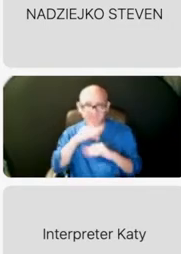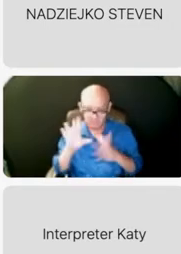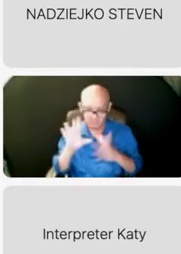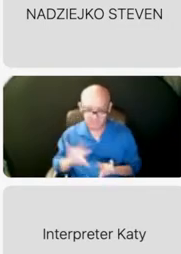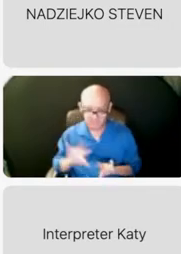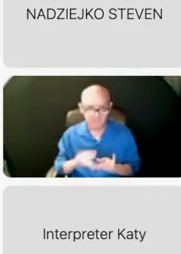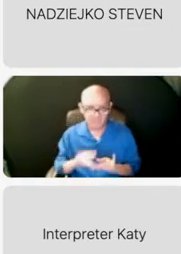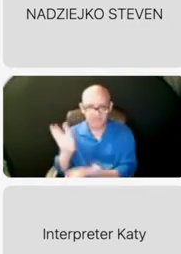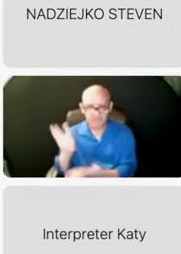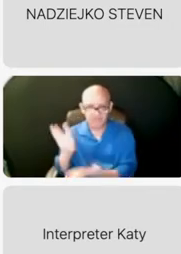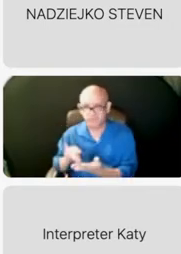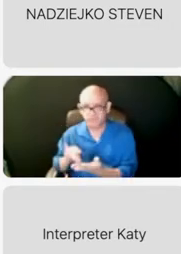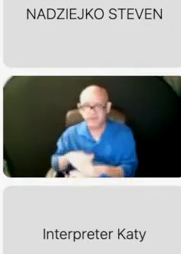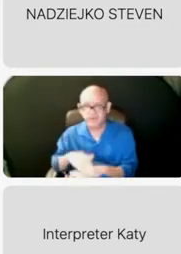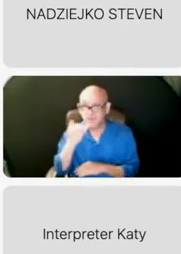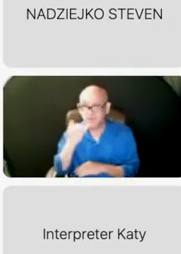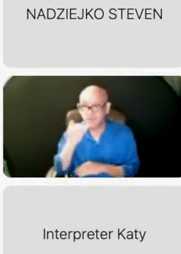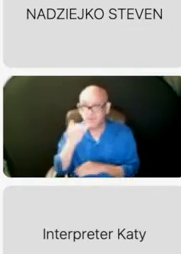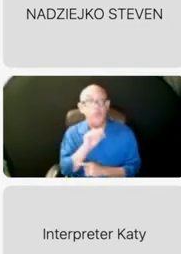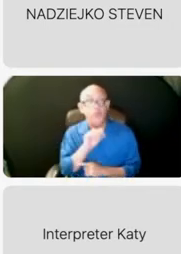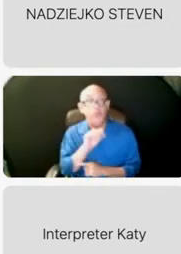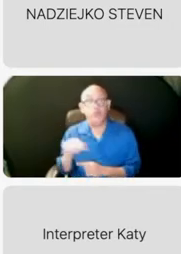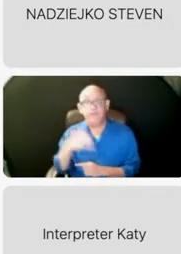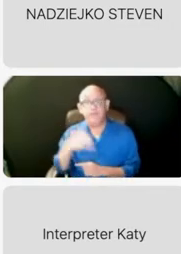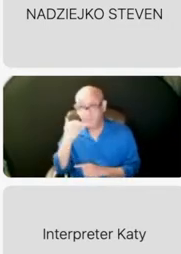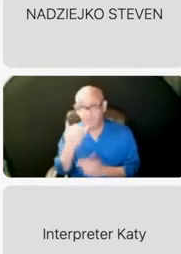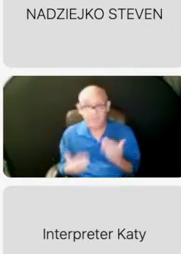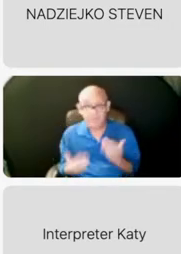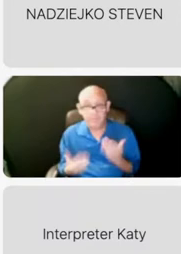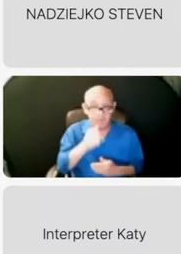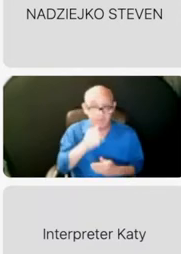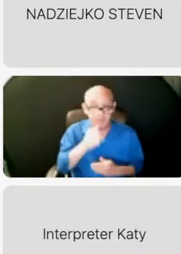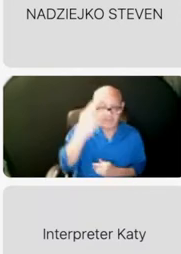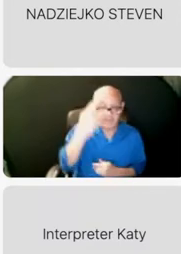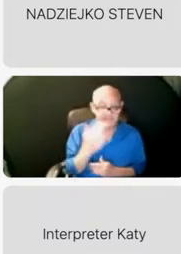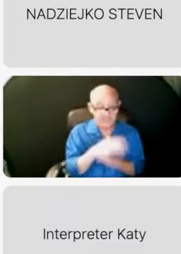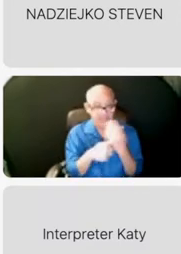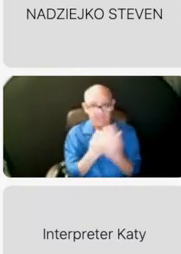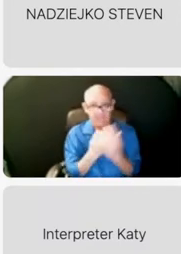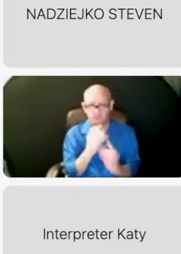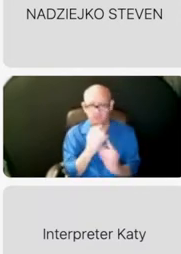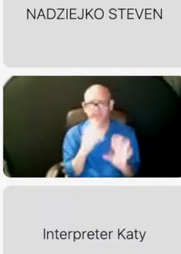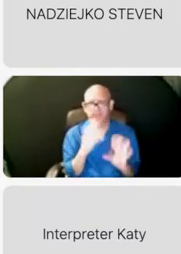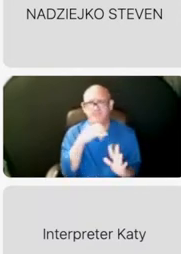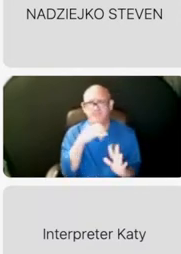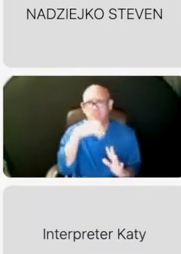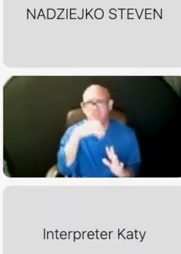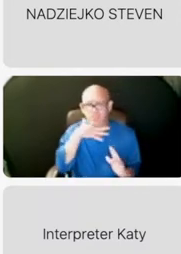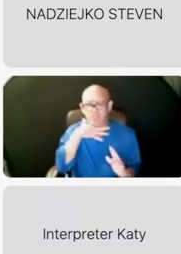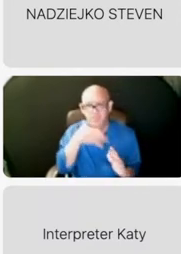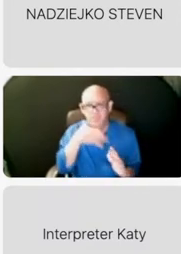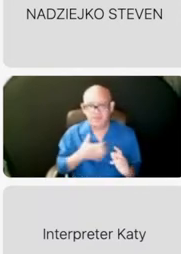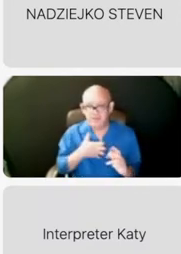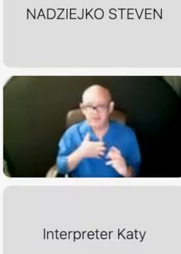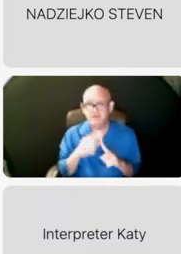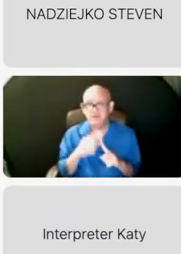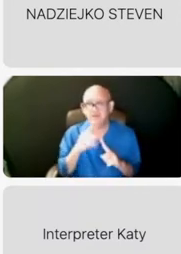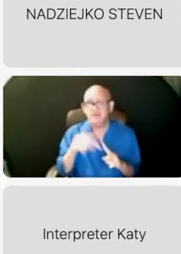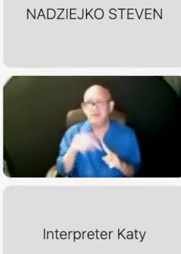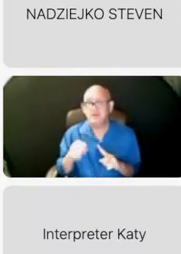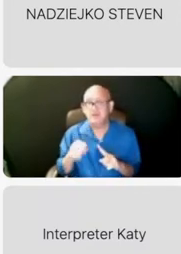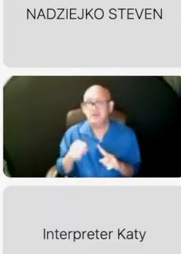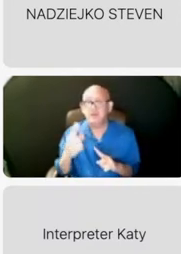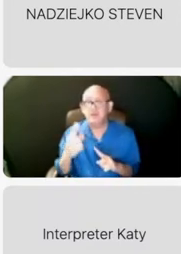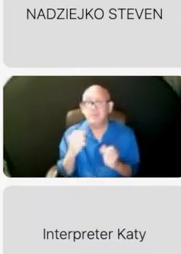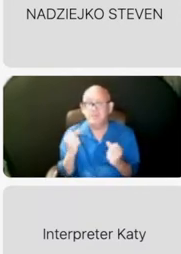not realize just how gross their hands really are so here are a couple problems dropping and falling on the ground was a culprit in over 74 of broken